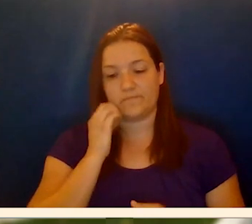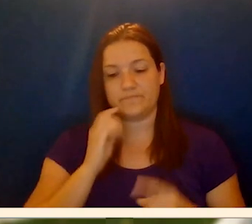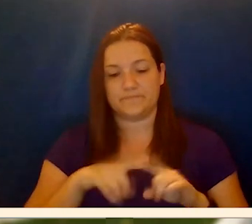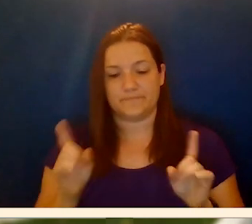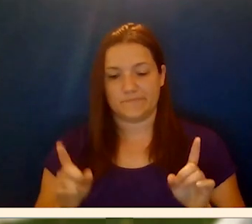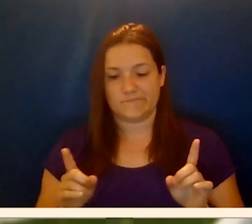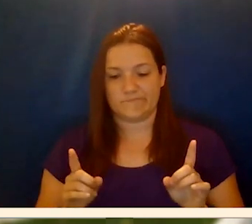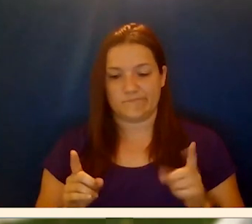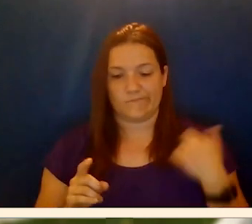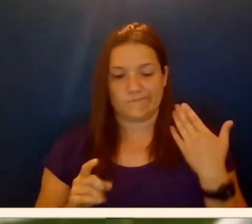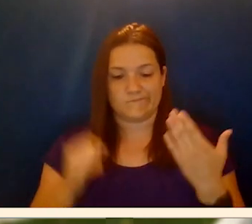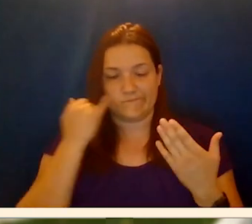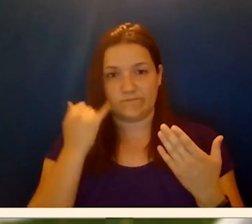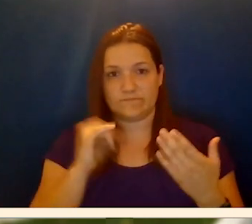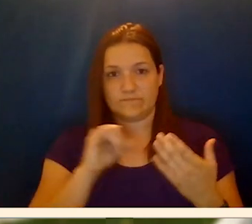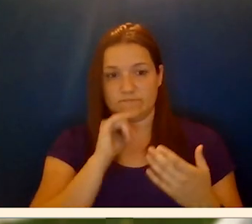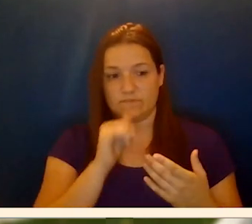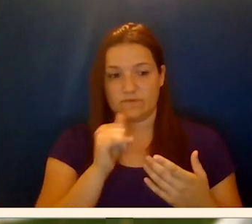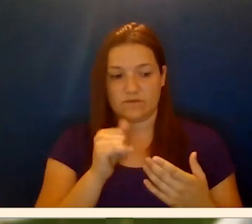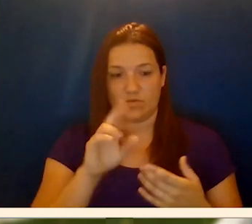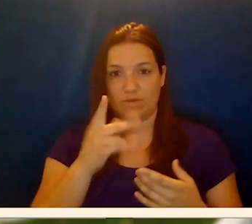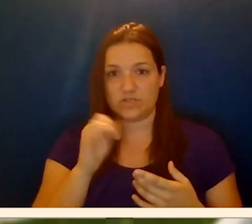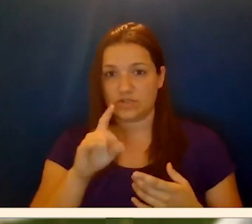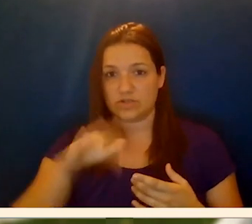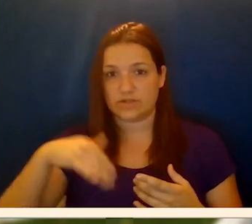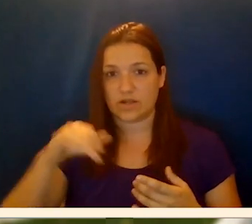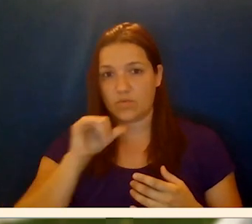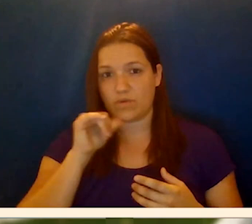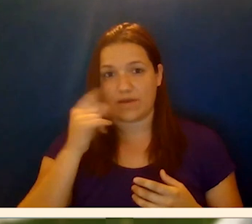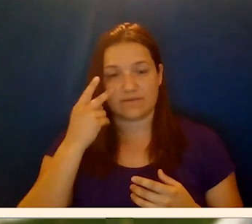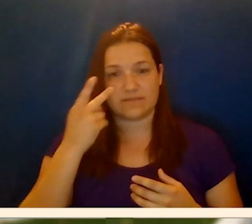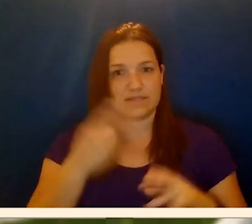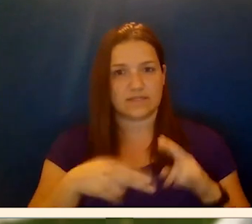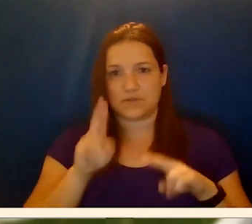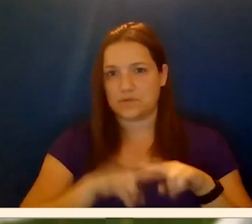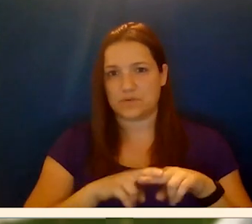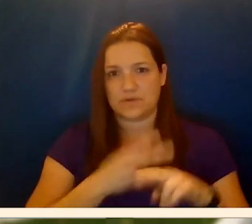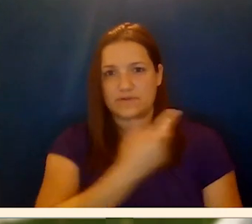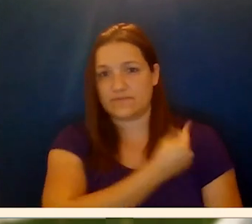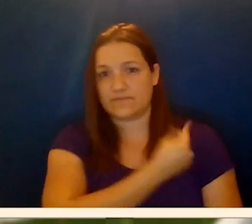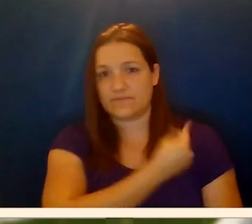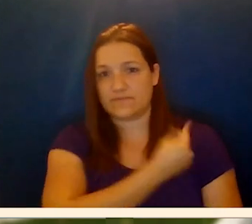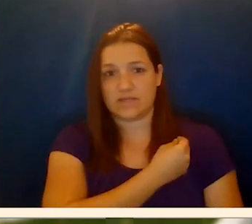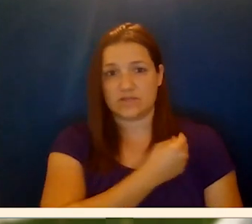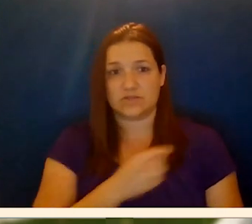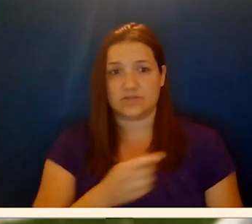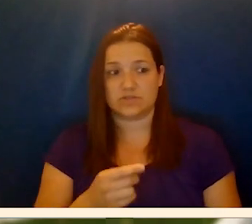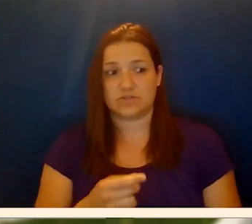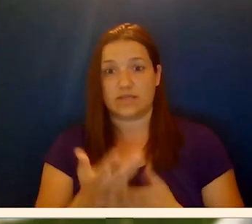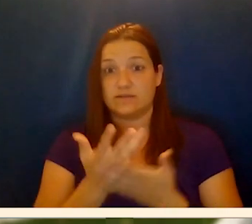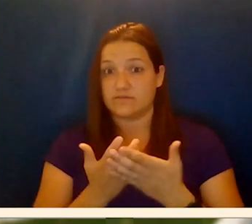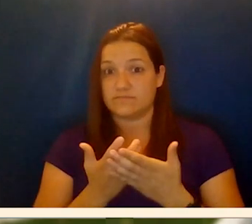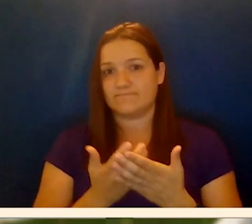yet. We haven't seen a real increase in vaccination demand at our various clinics.